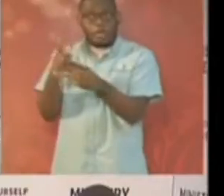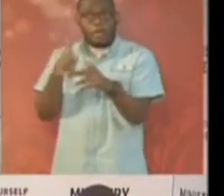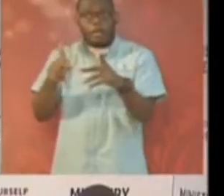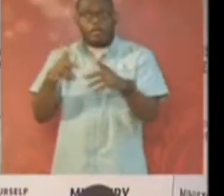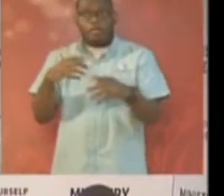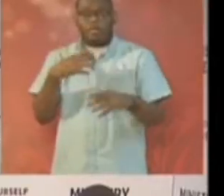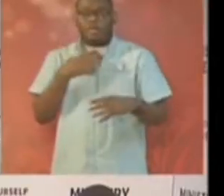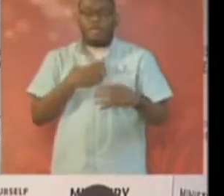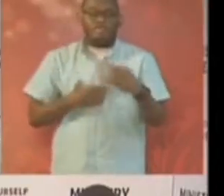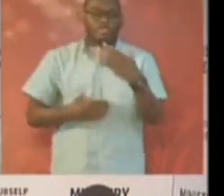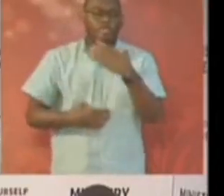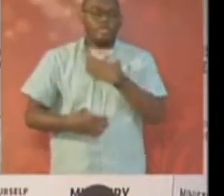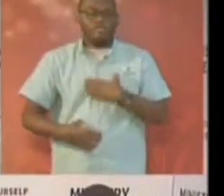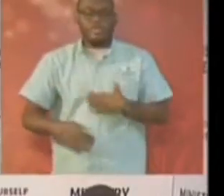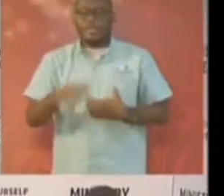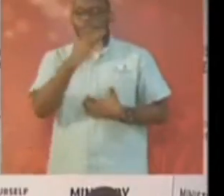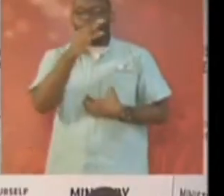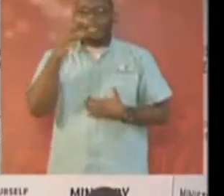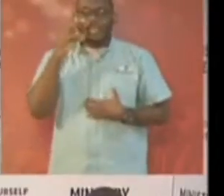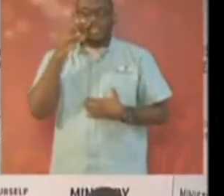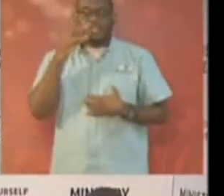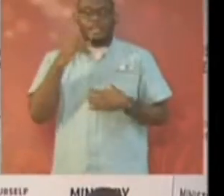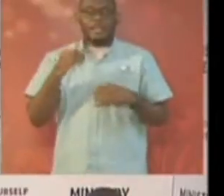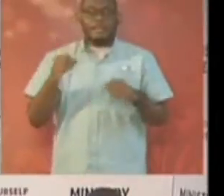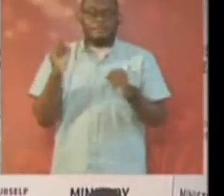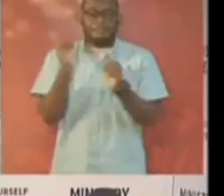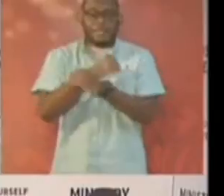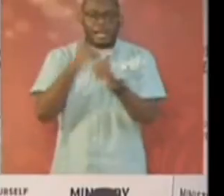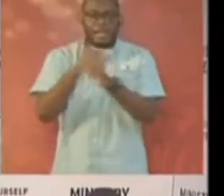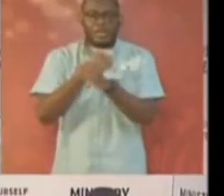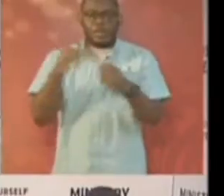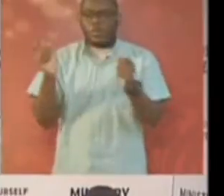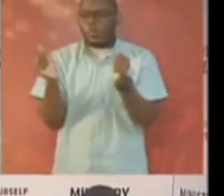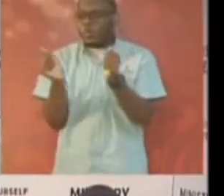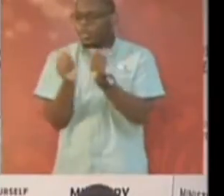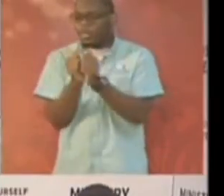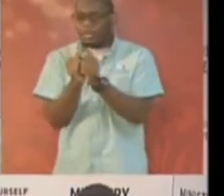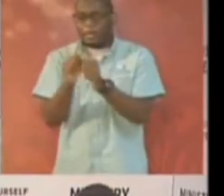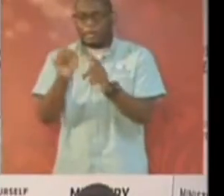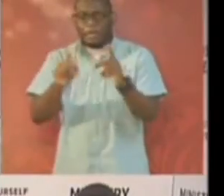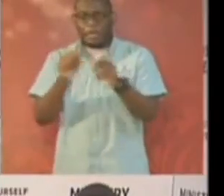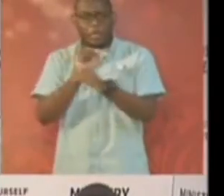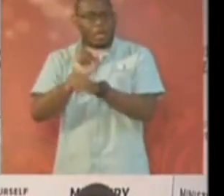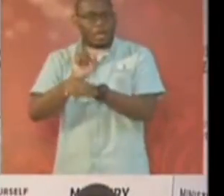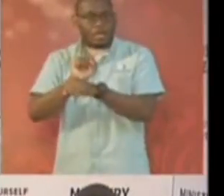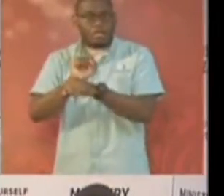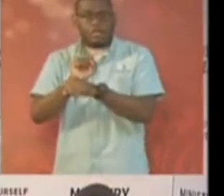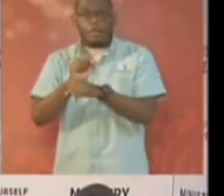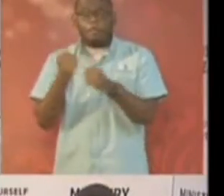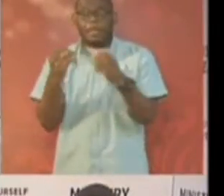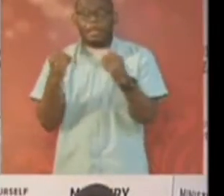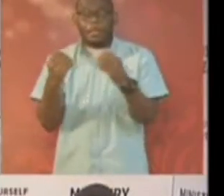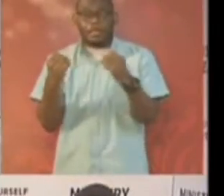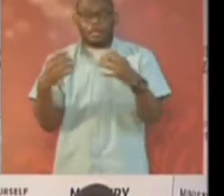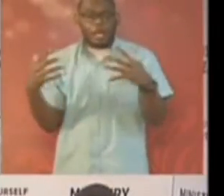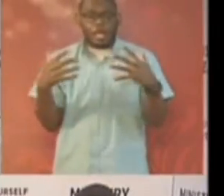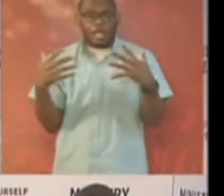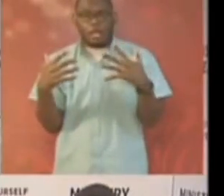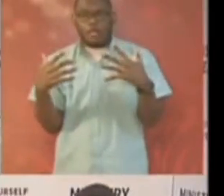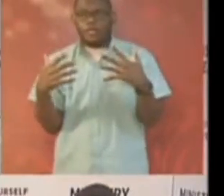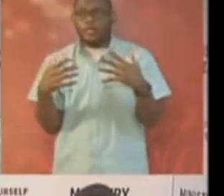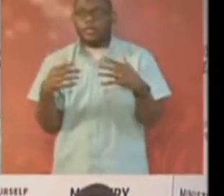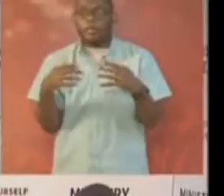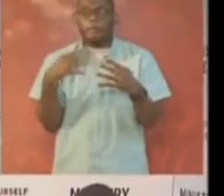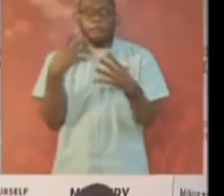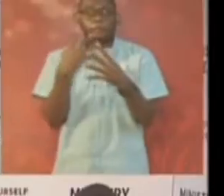with the officers, that might even mitigate a potential prison riot, considering that we know that the prison will always be a place ripe